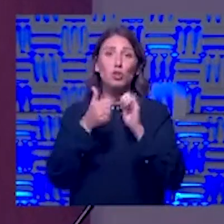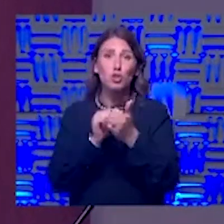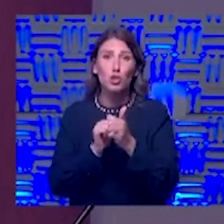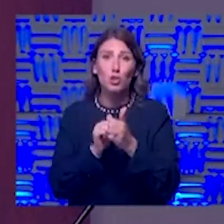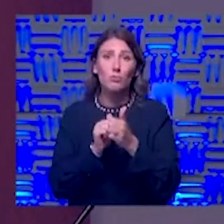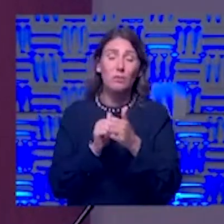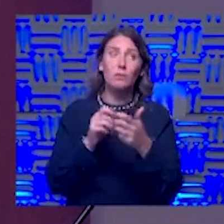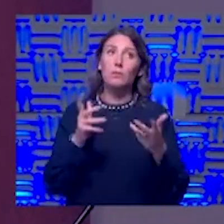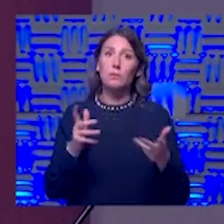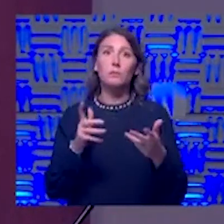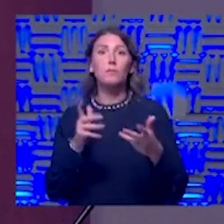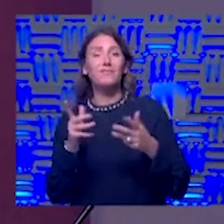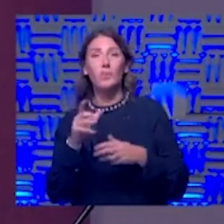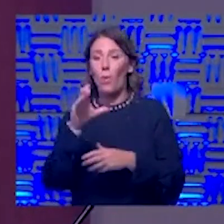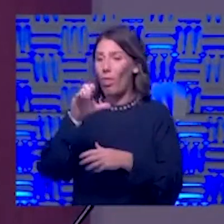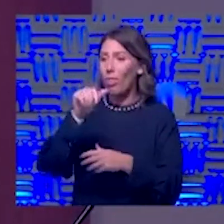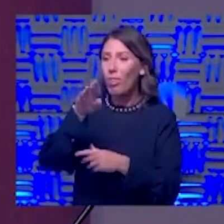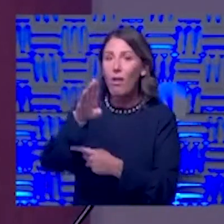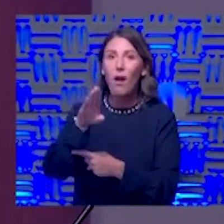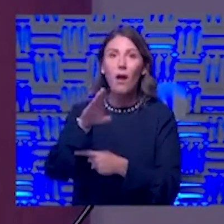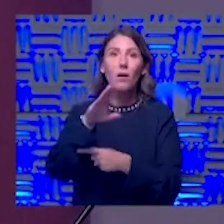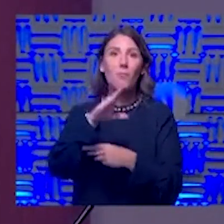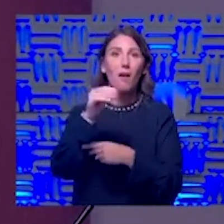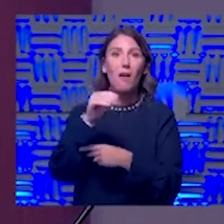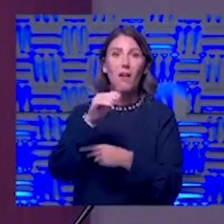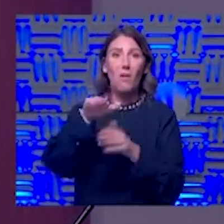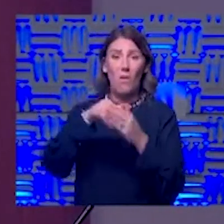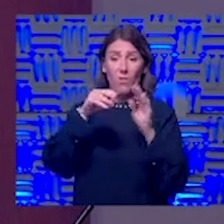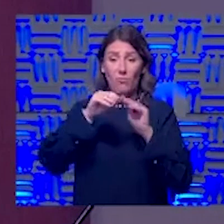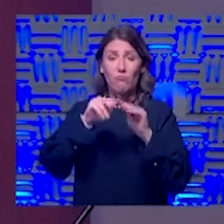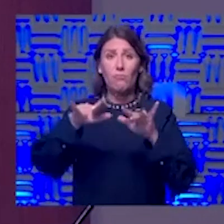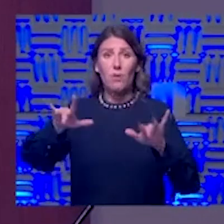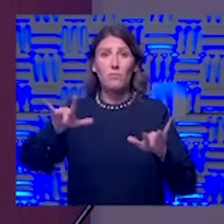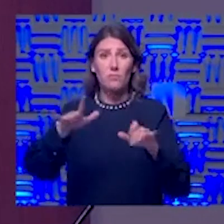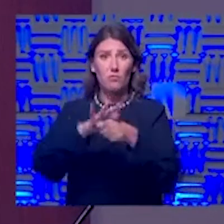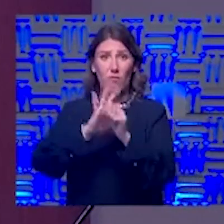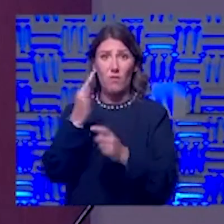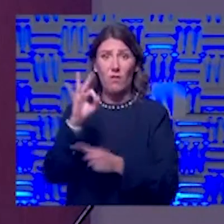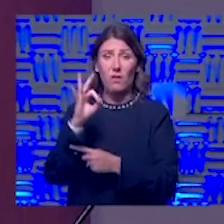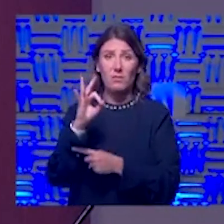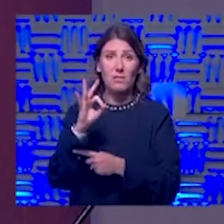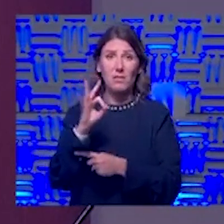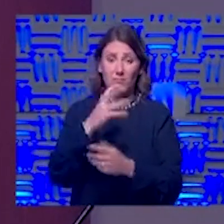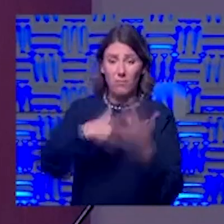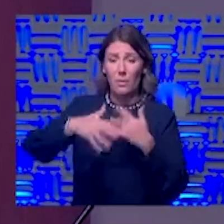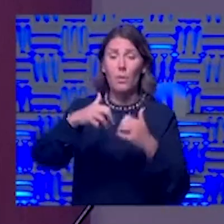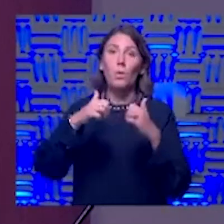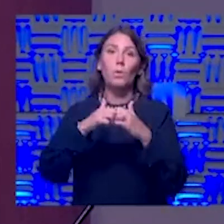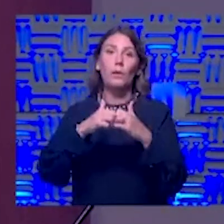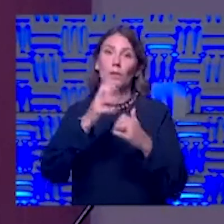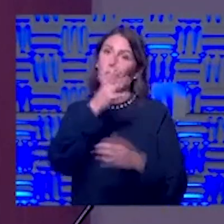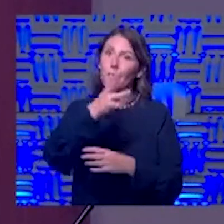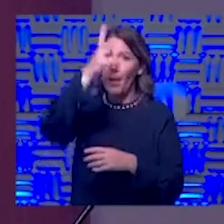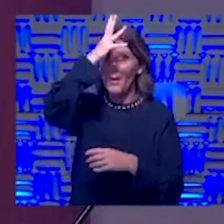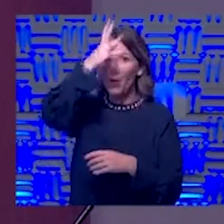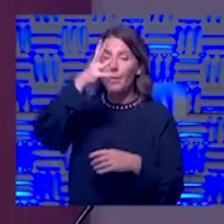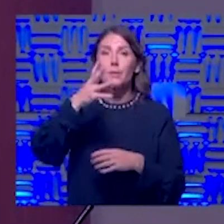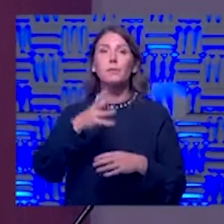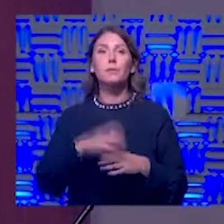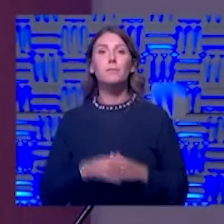Club sport basketball tournaments, transmission among, at least among the parents